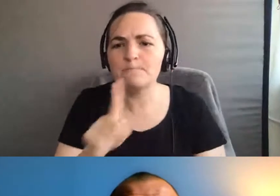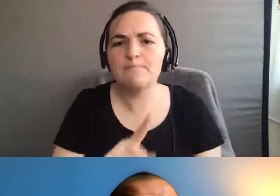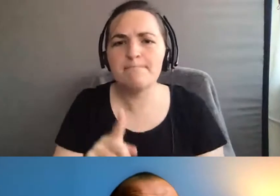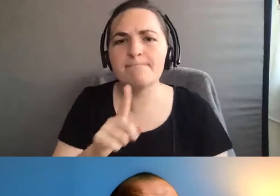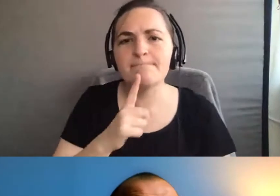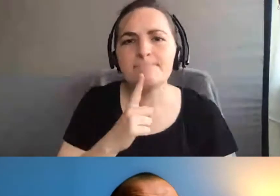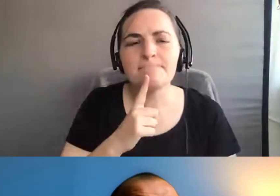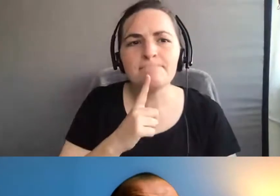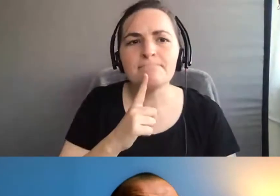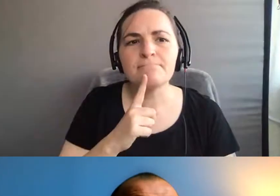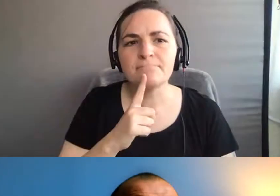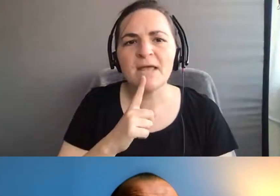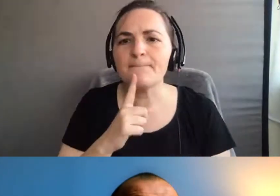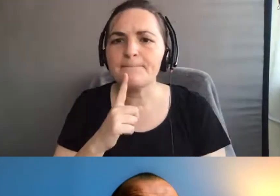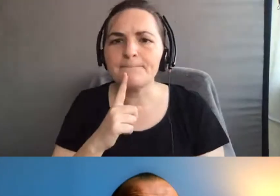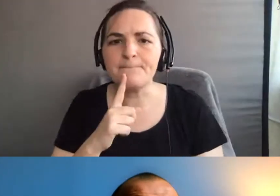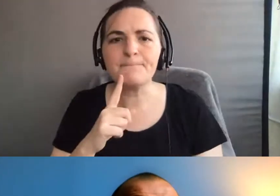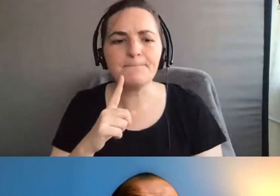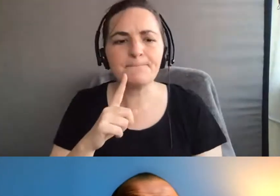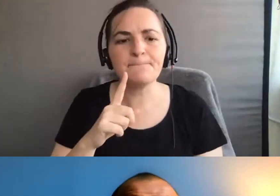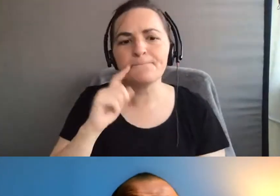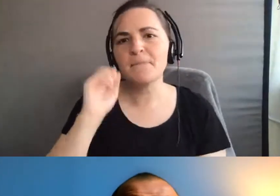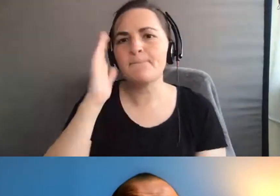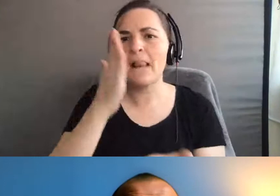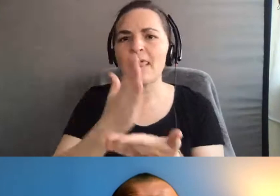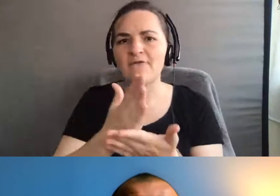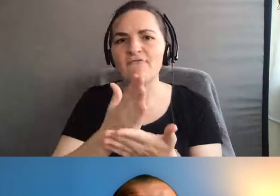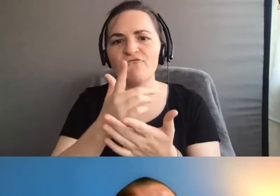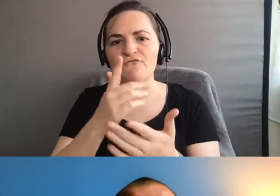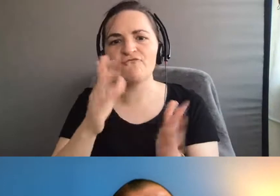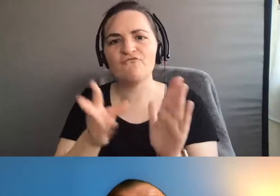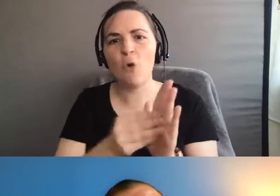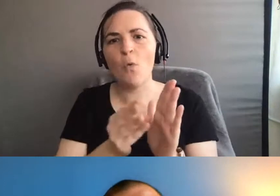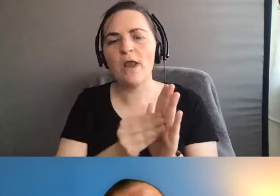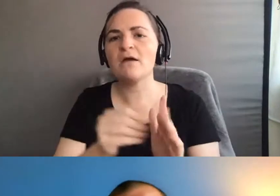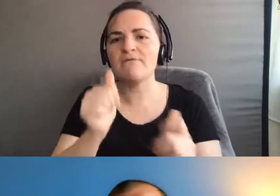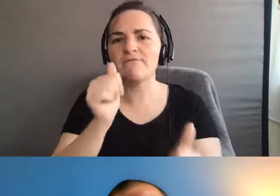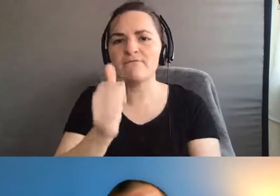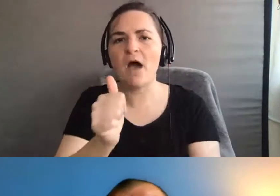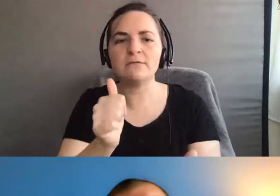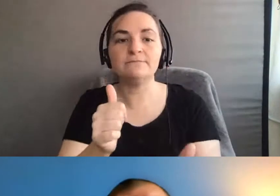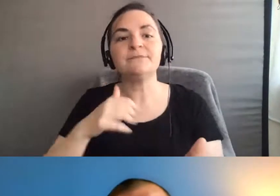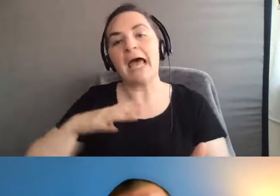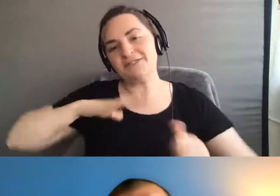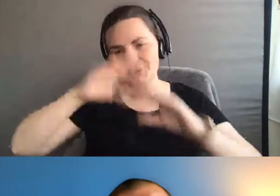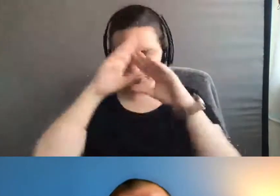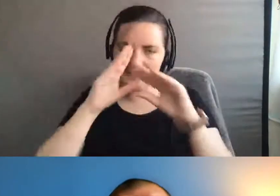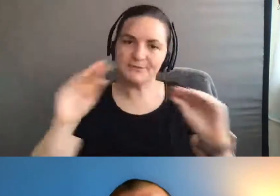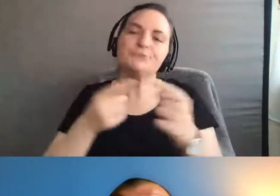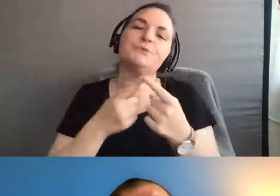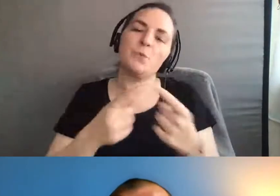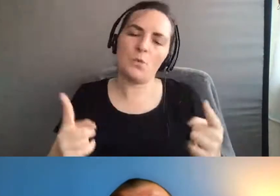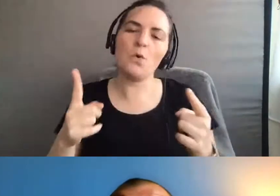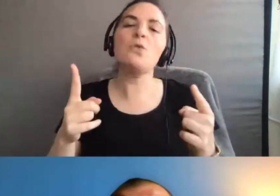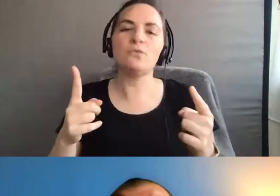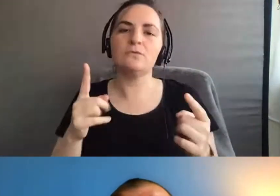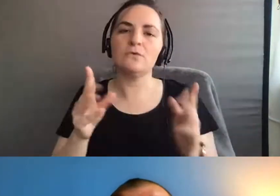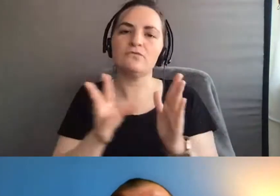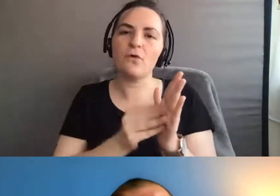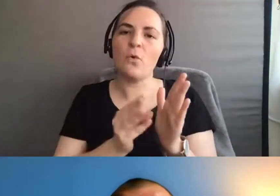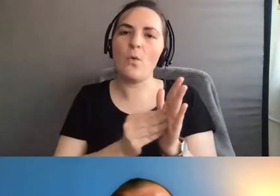Okay, I believe we are recording now, and I need to let you know that you are being recorded. So all